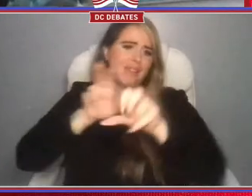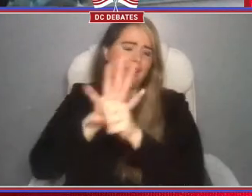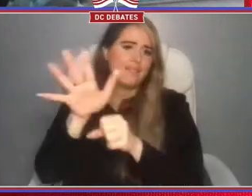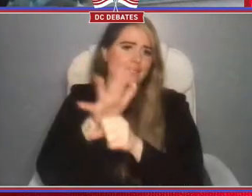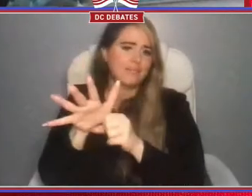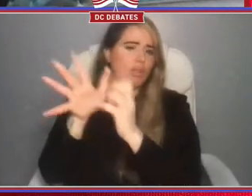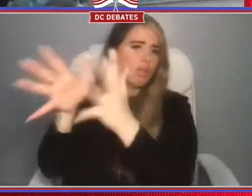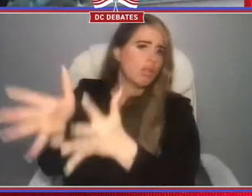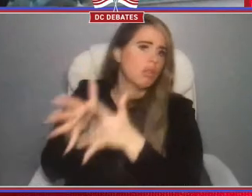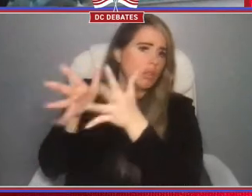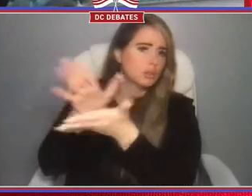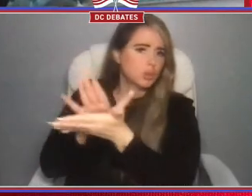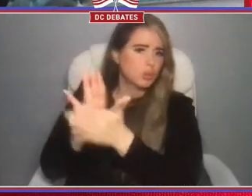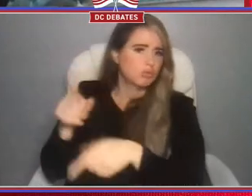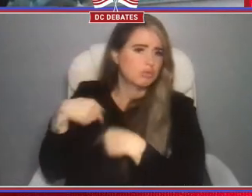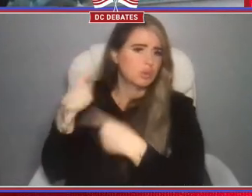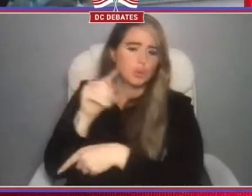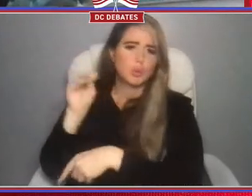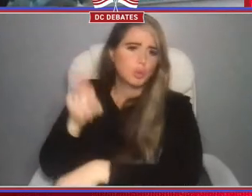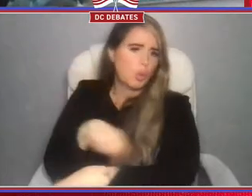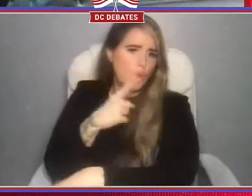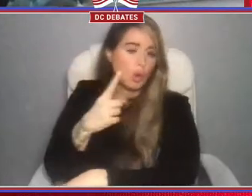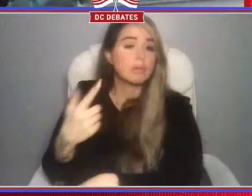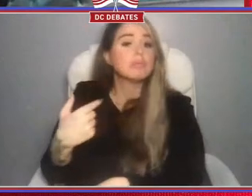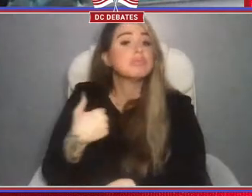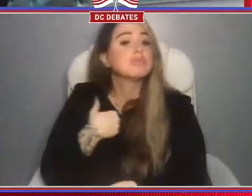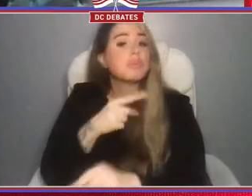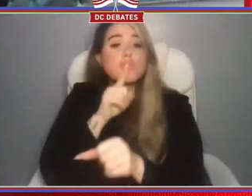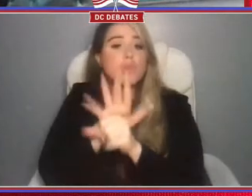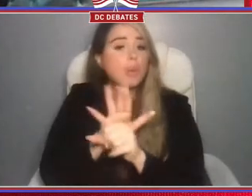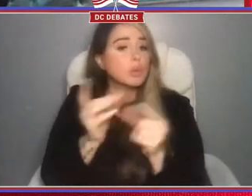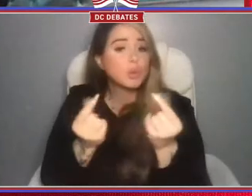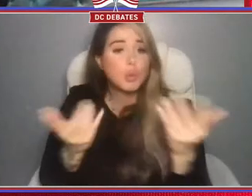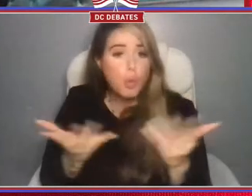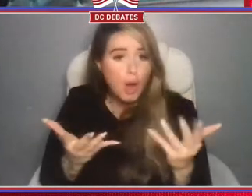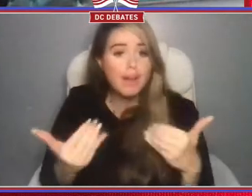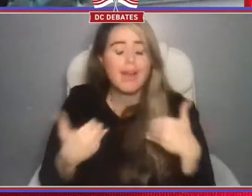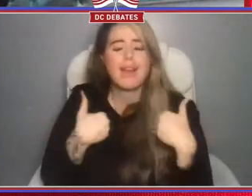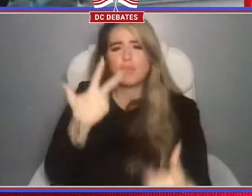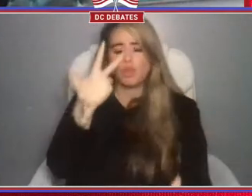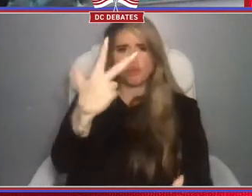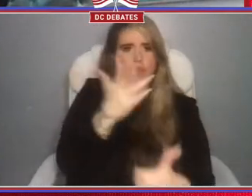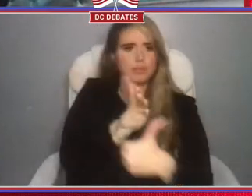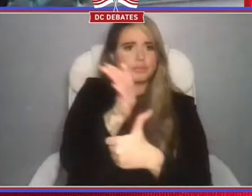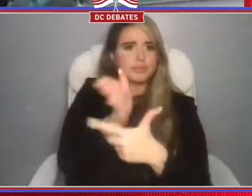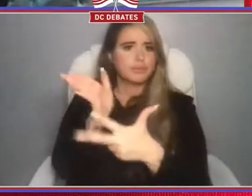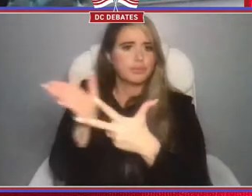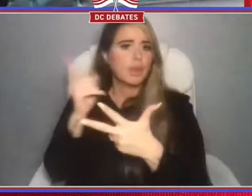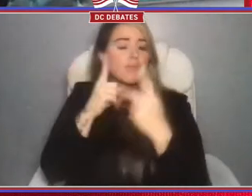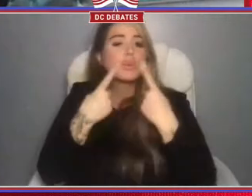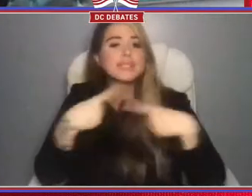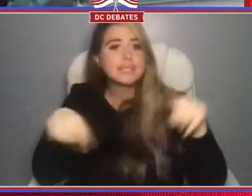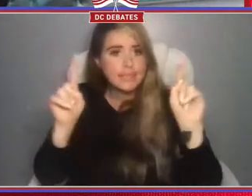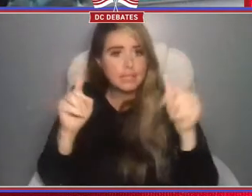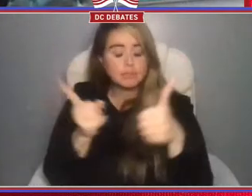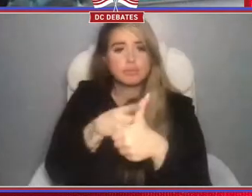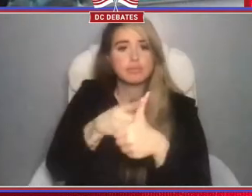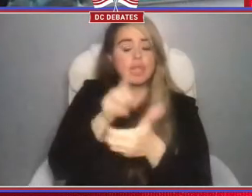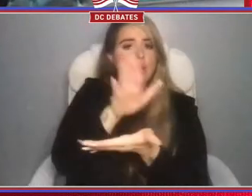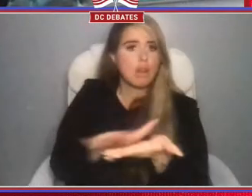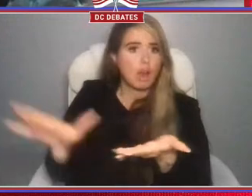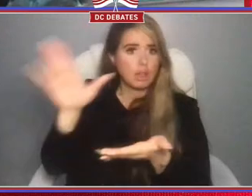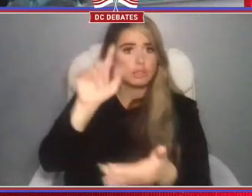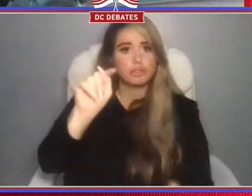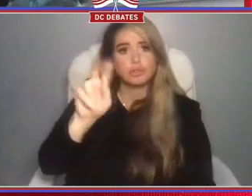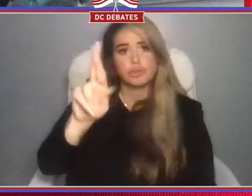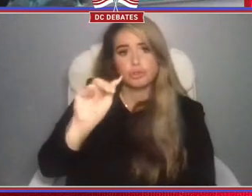As mayor, my promise is to ensure that we have three pathways to success. We want to have the, of course, college track, career track,